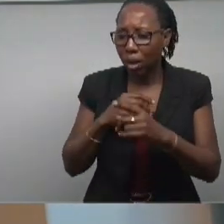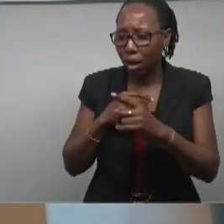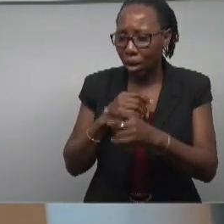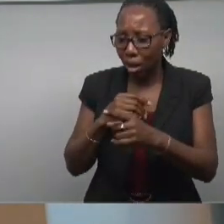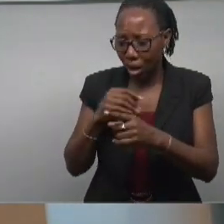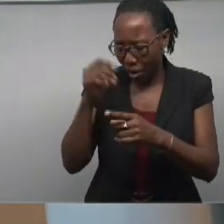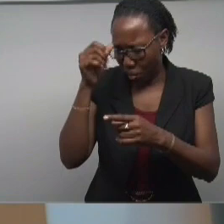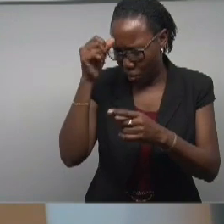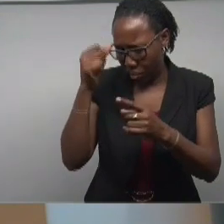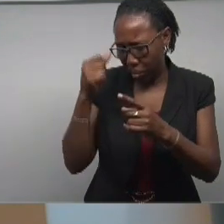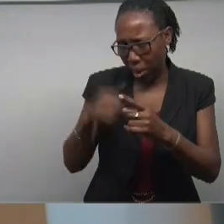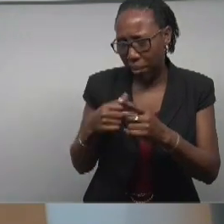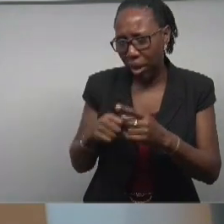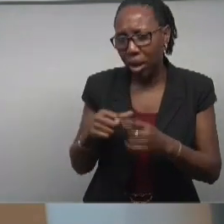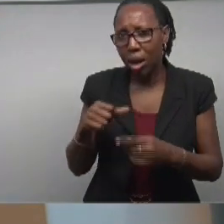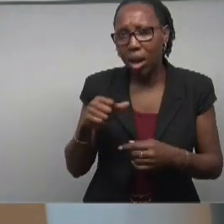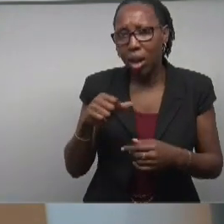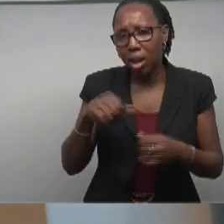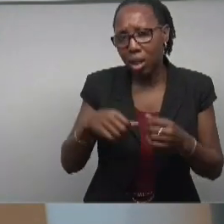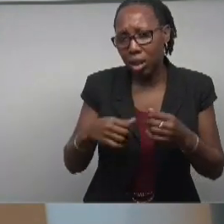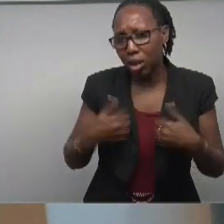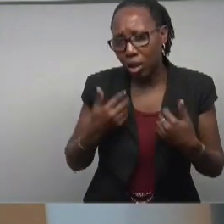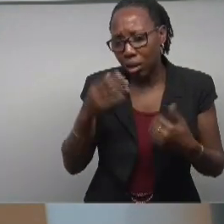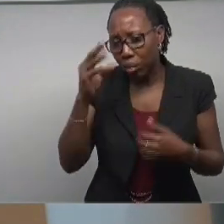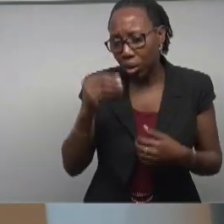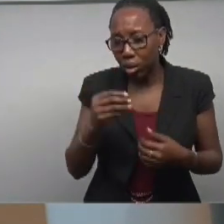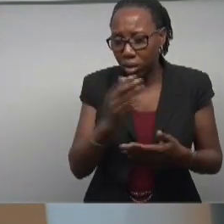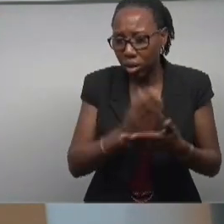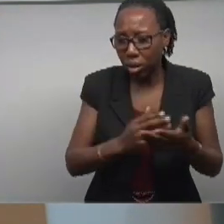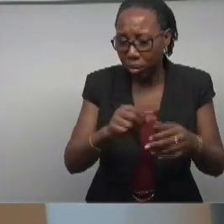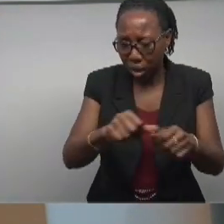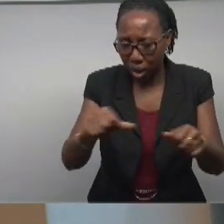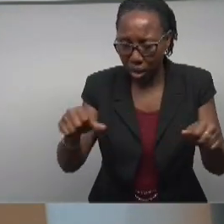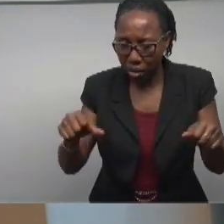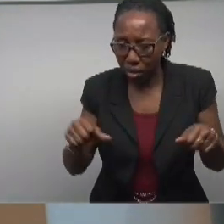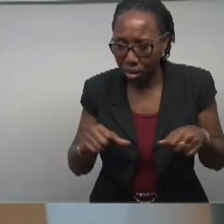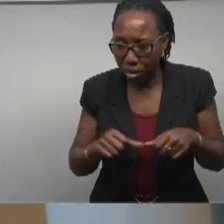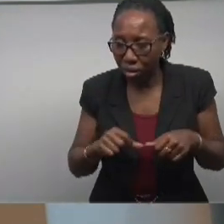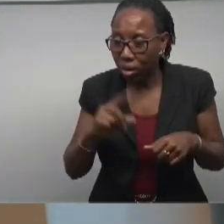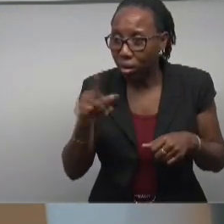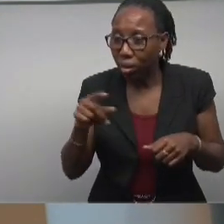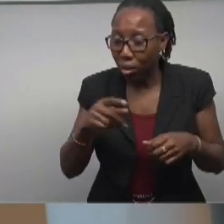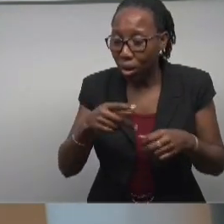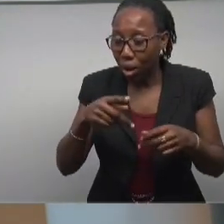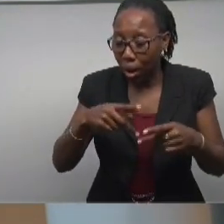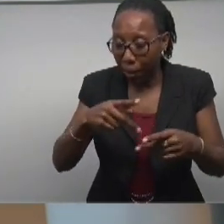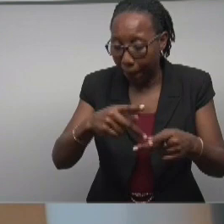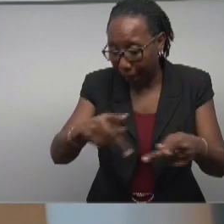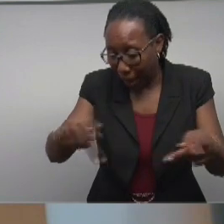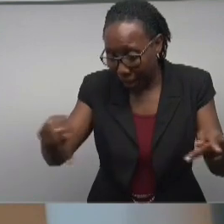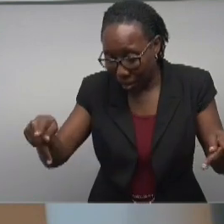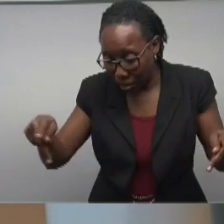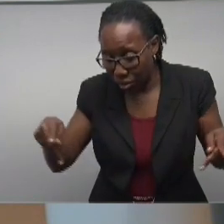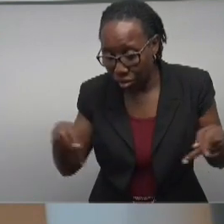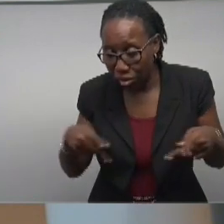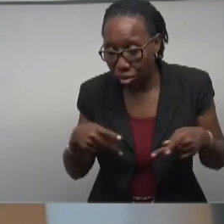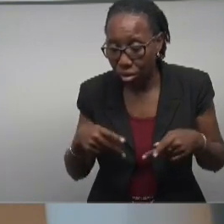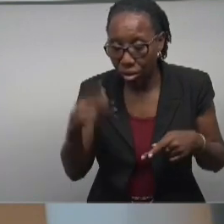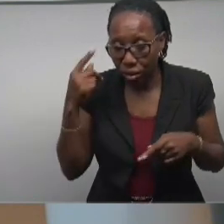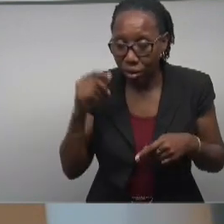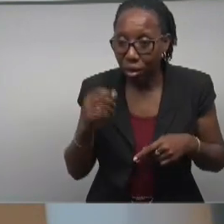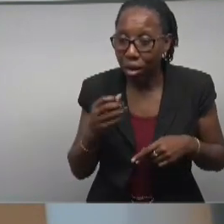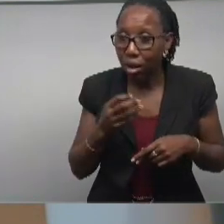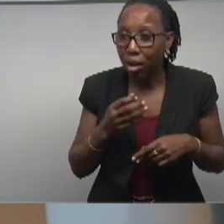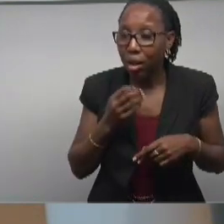young boy, you have areas that you used to, you know, when you're going past, you look after animals that you used to walk at a